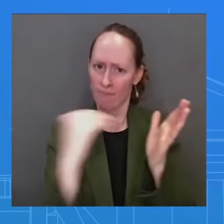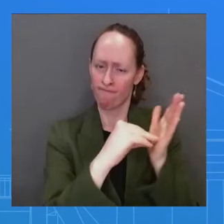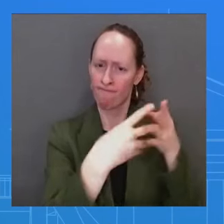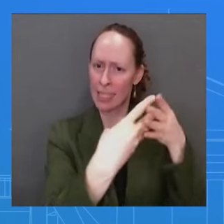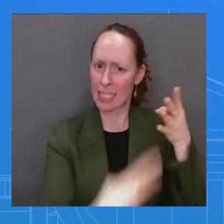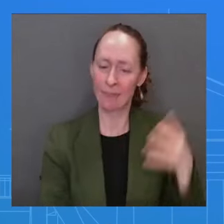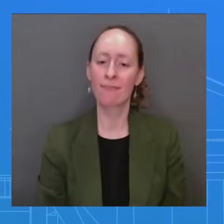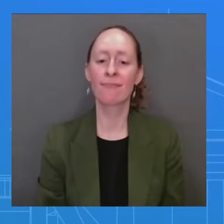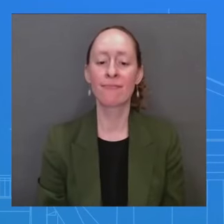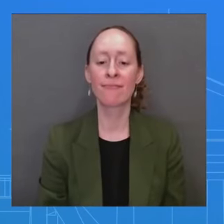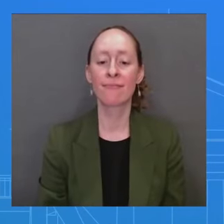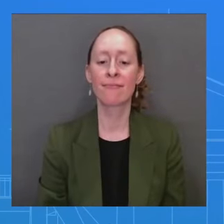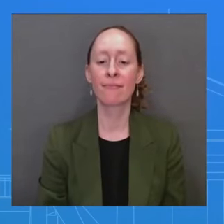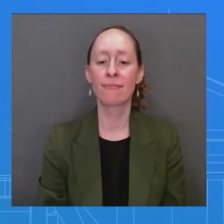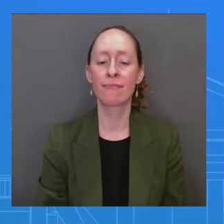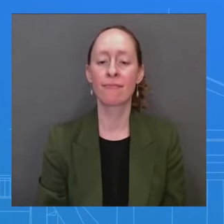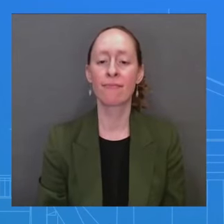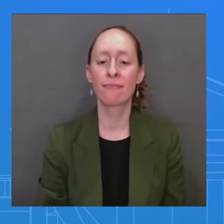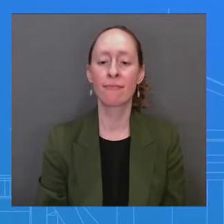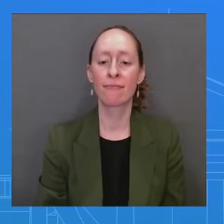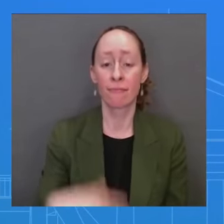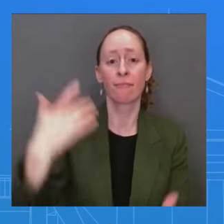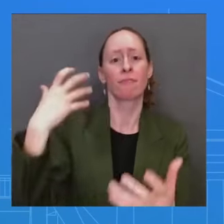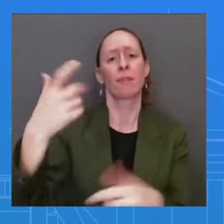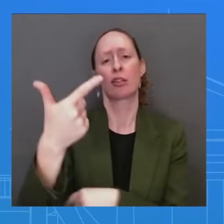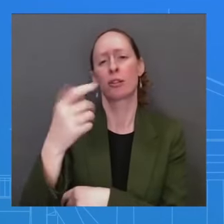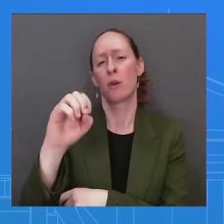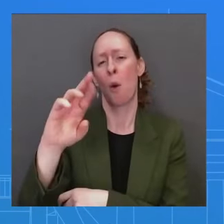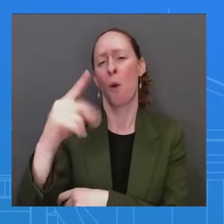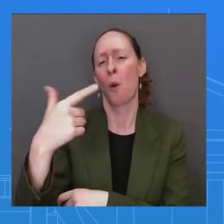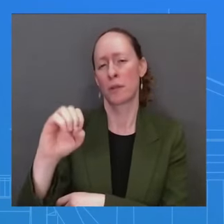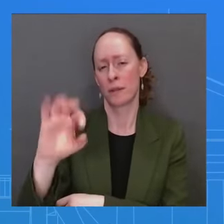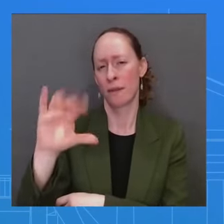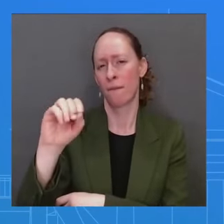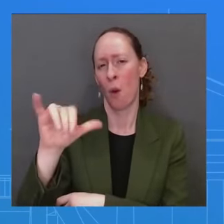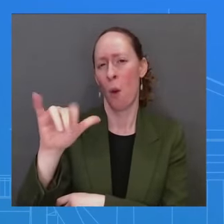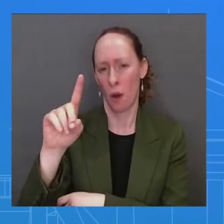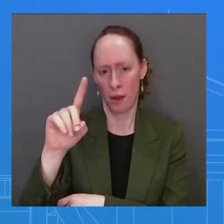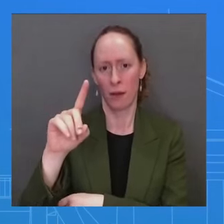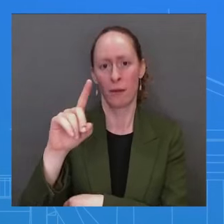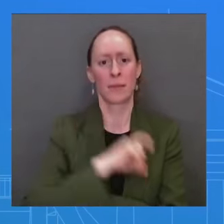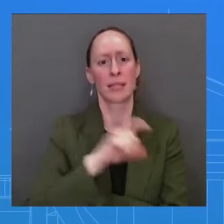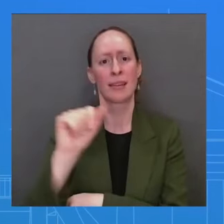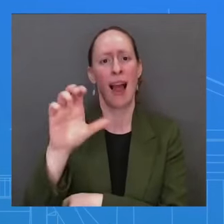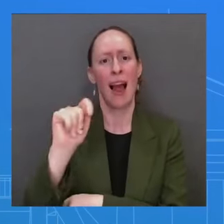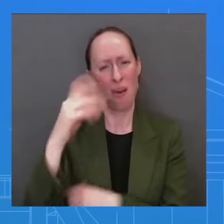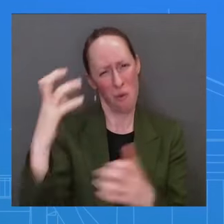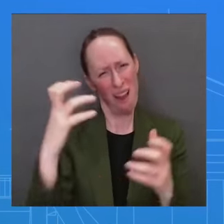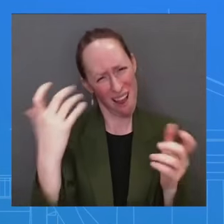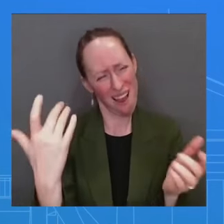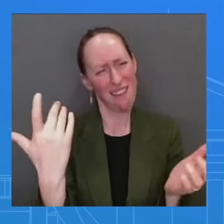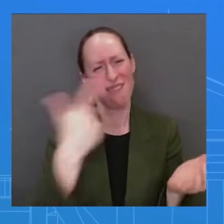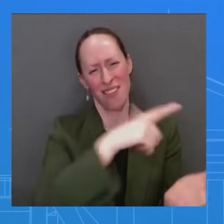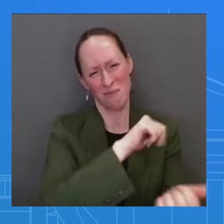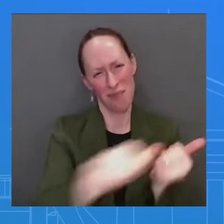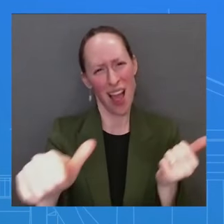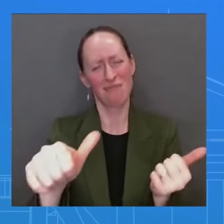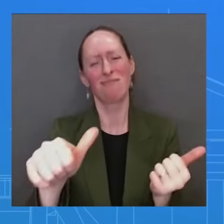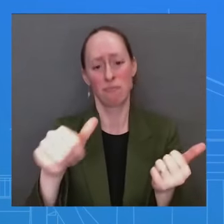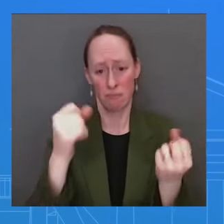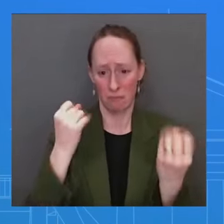Floyd Justice in Policing Act to advance accountability, transparency, and public trust in law enforcement across the